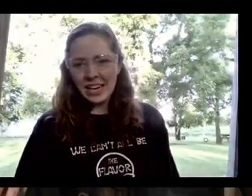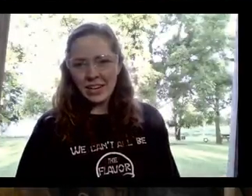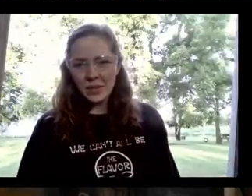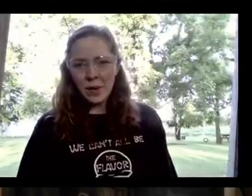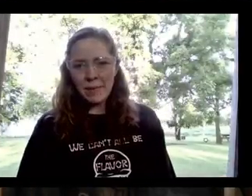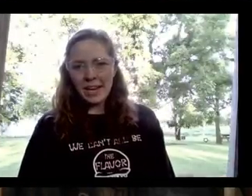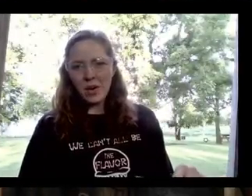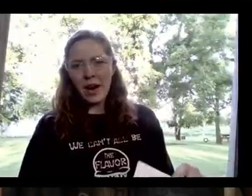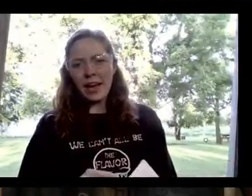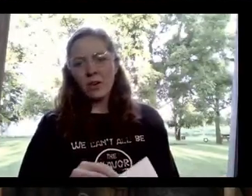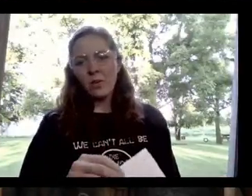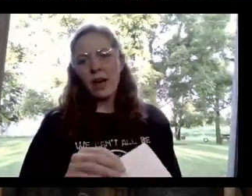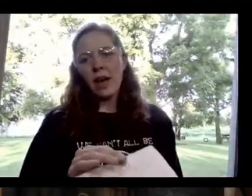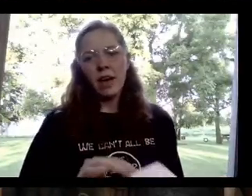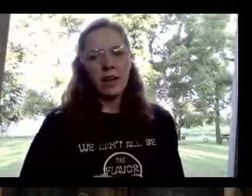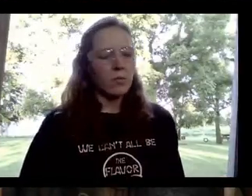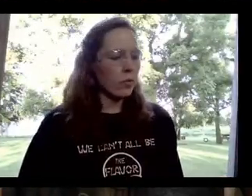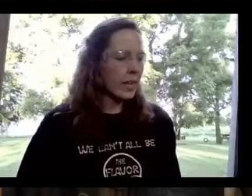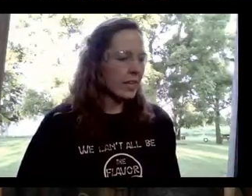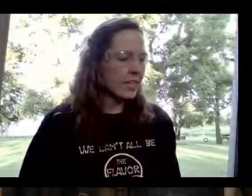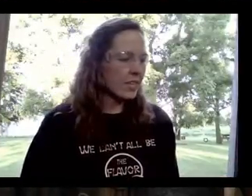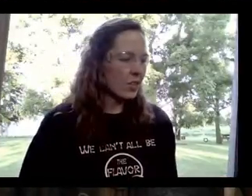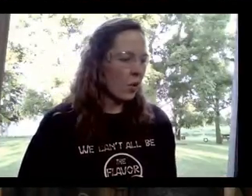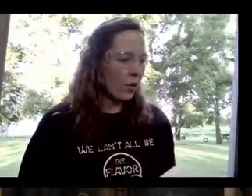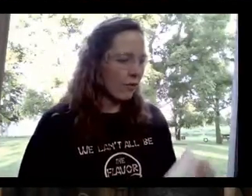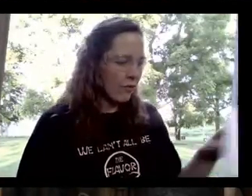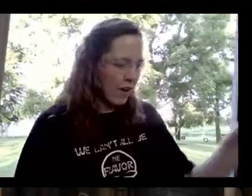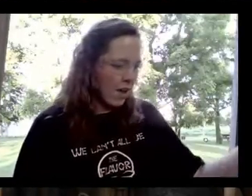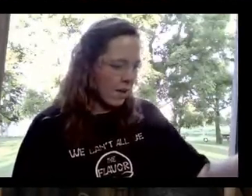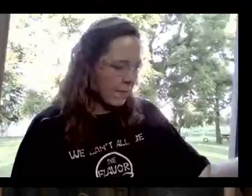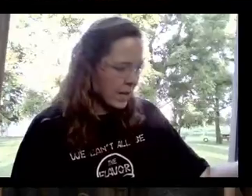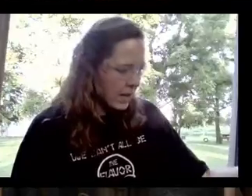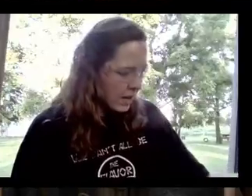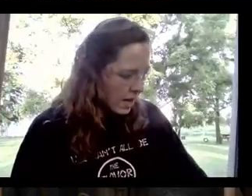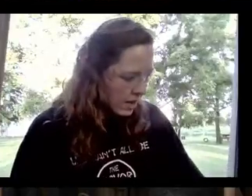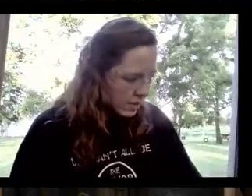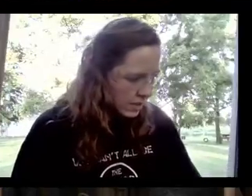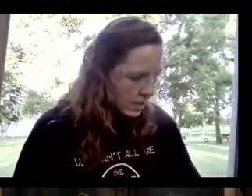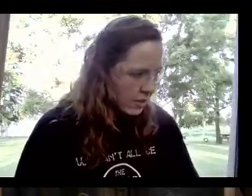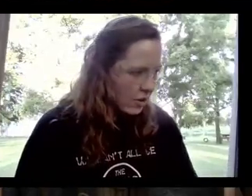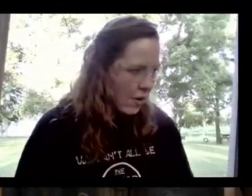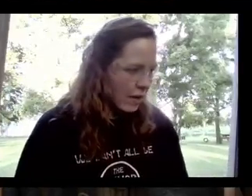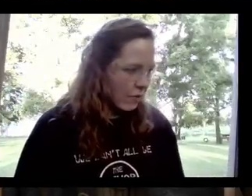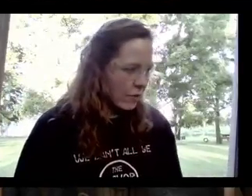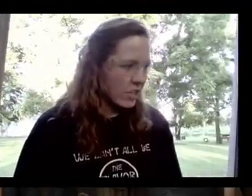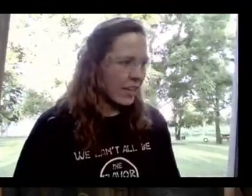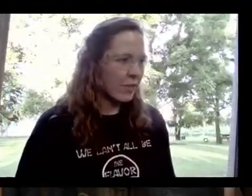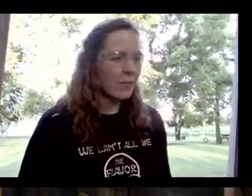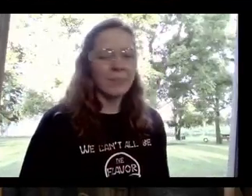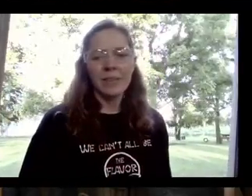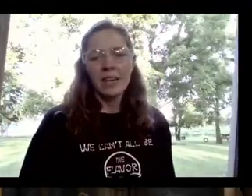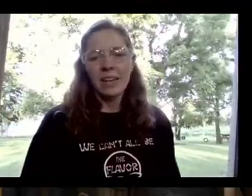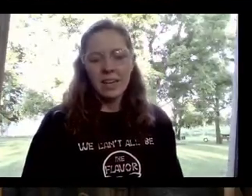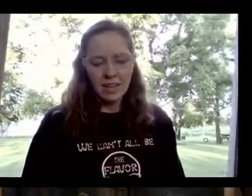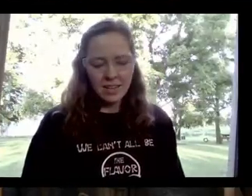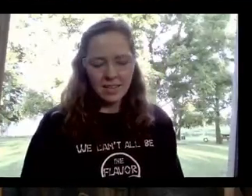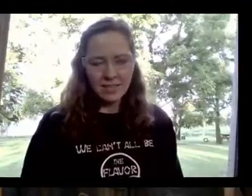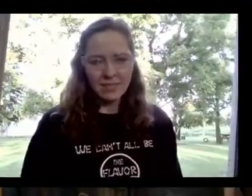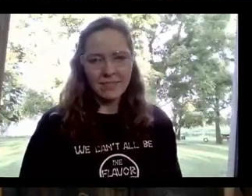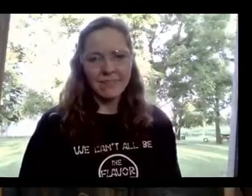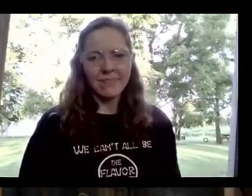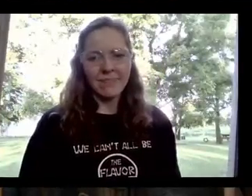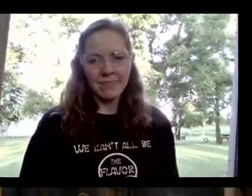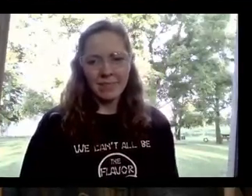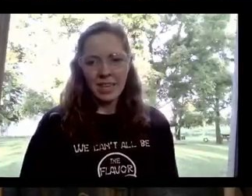Let's see here, Swim Baiting Ohio. Roy gets his coal from Southern Ohio Forge and Anvil. Yep, I get it from